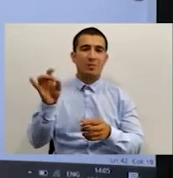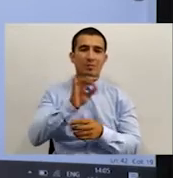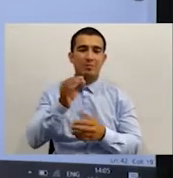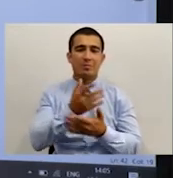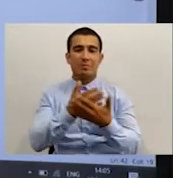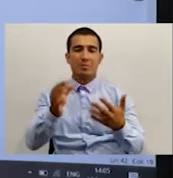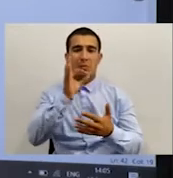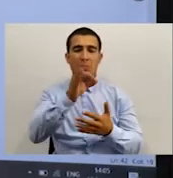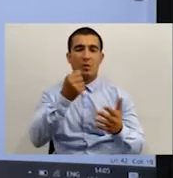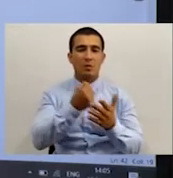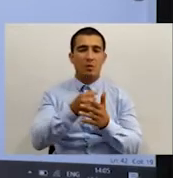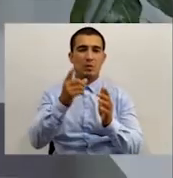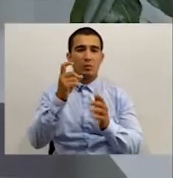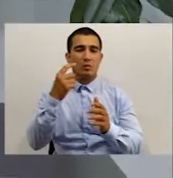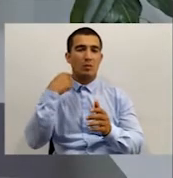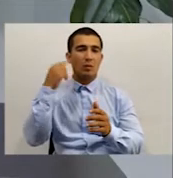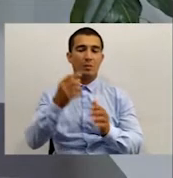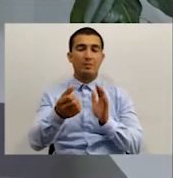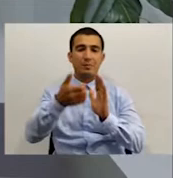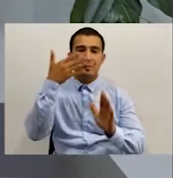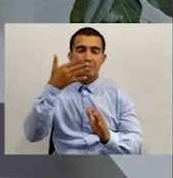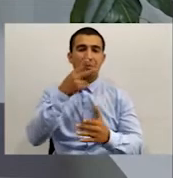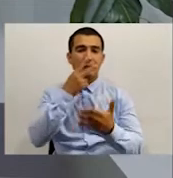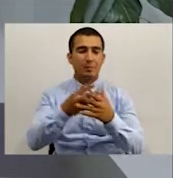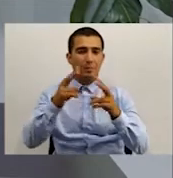o'zgaruvchilarning qiymatini chiqarish. Misol uchun siz ekranga